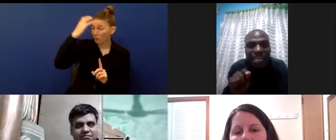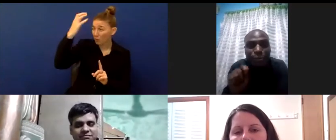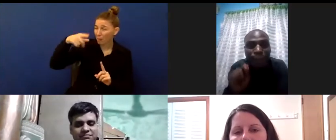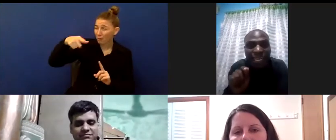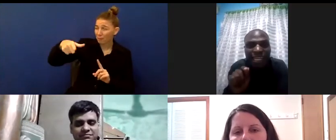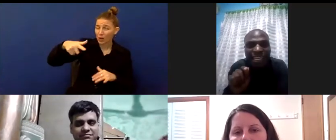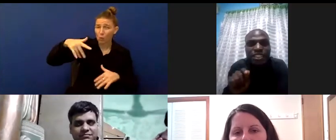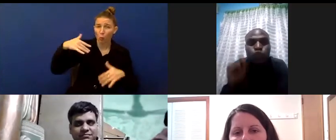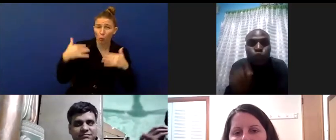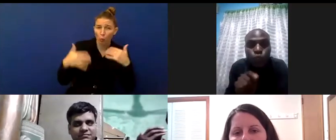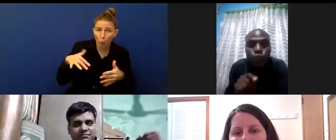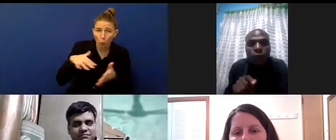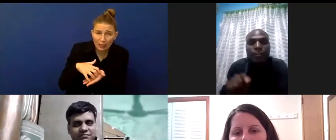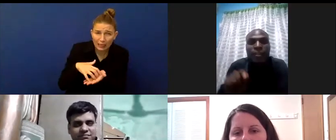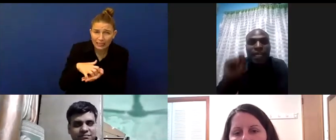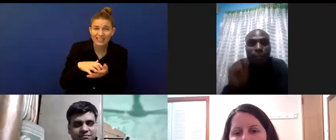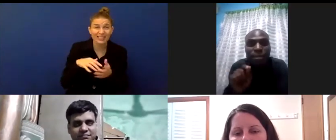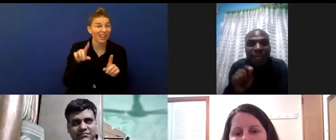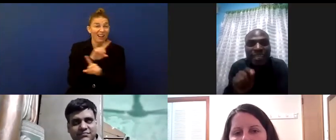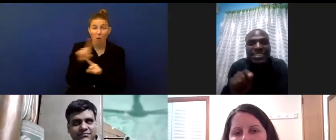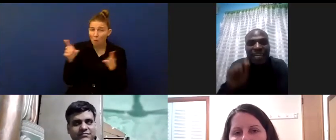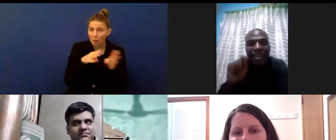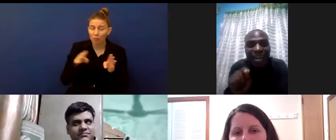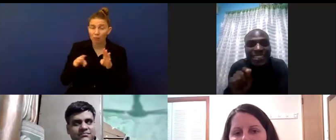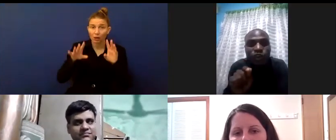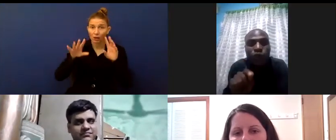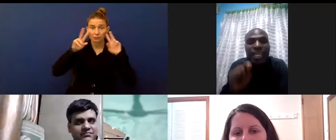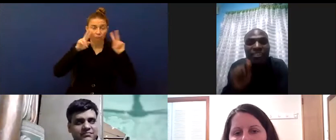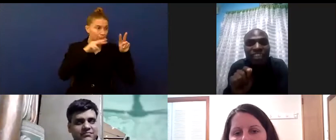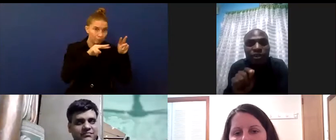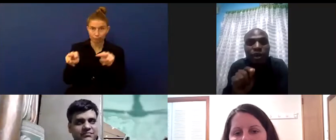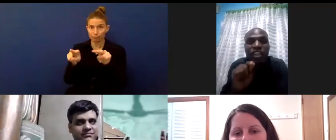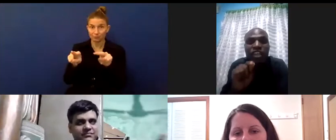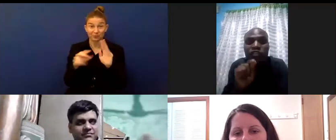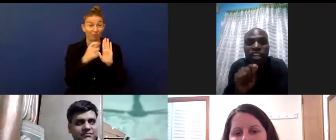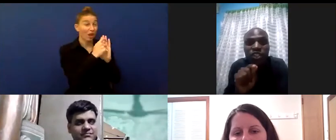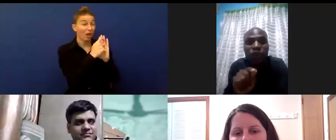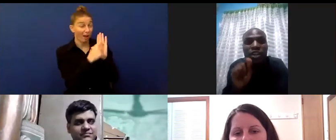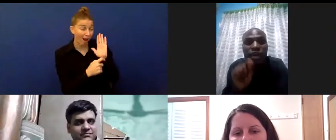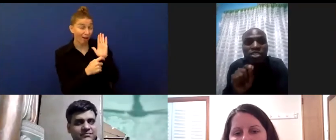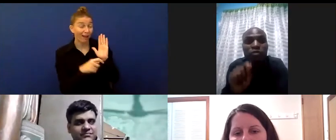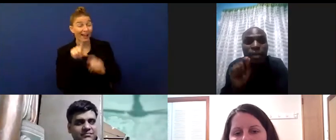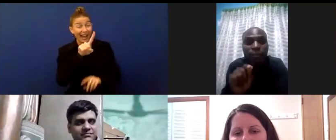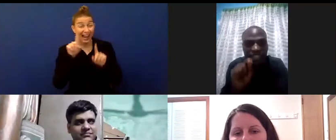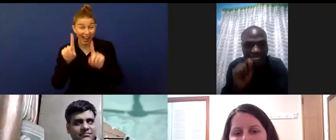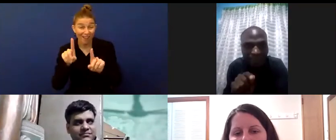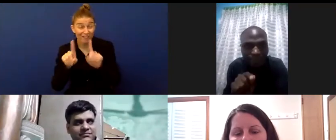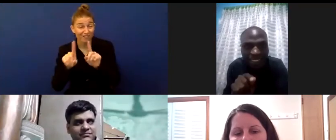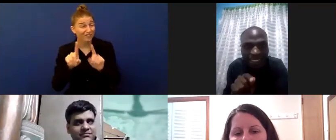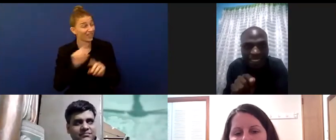government's unpreparedness to implement Article 11 of the Convention on the Rights of People